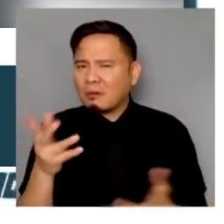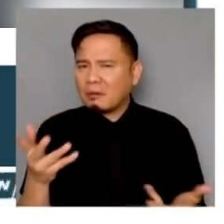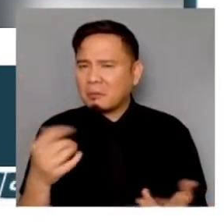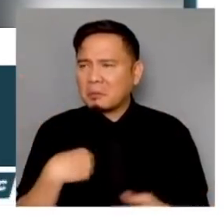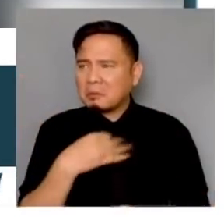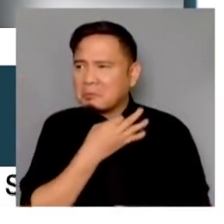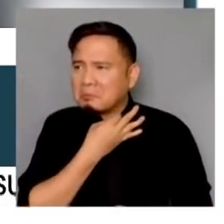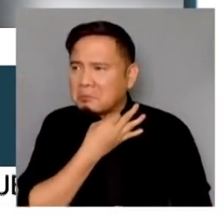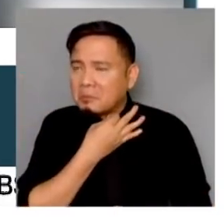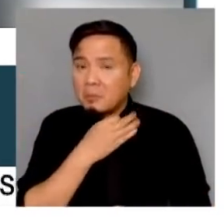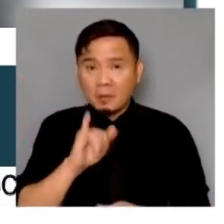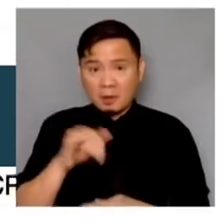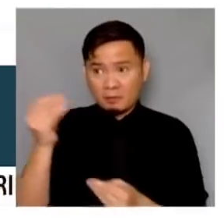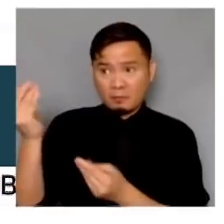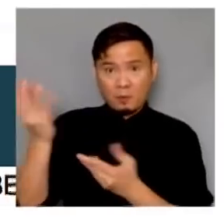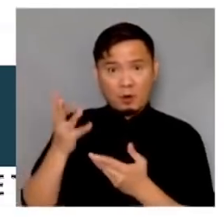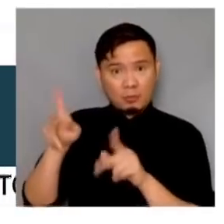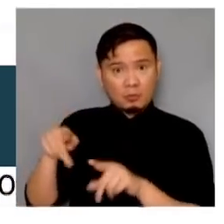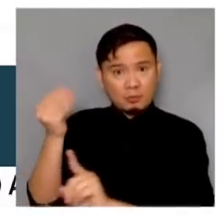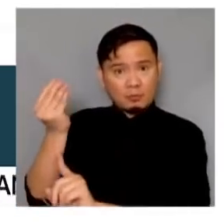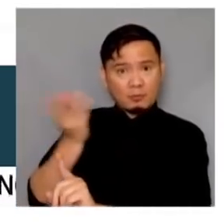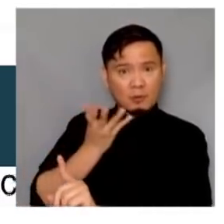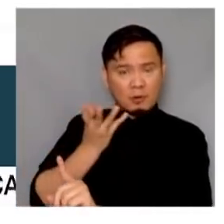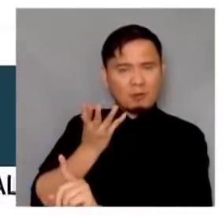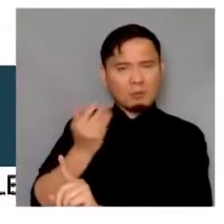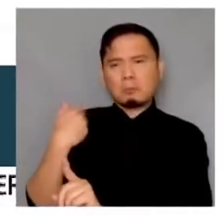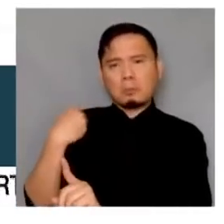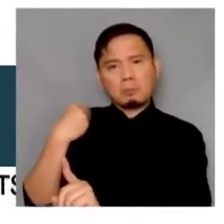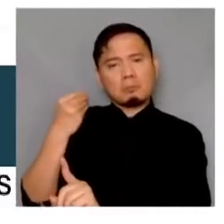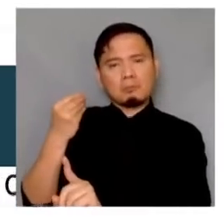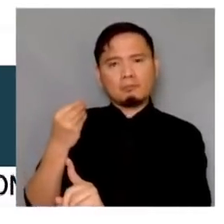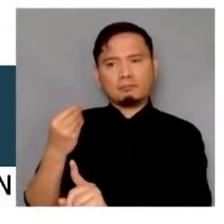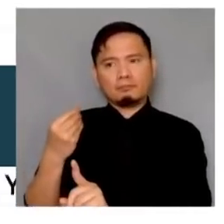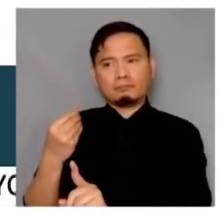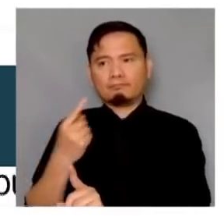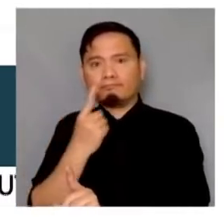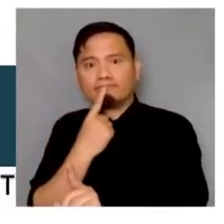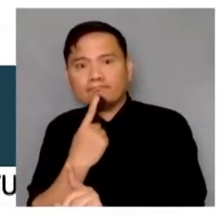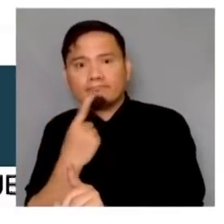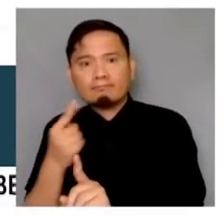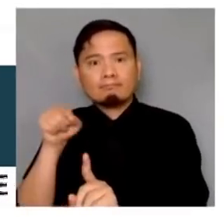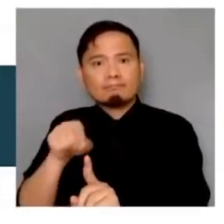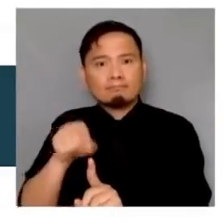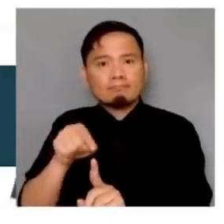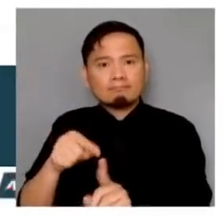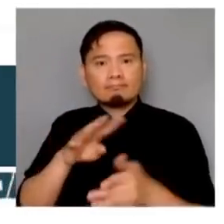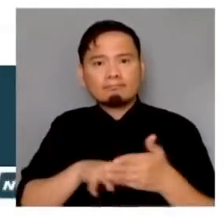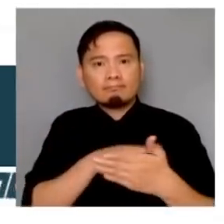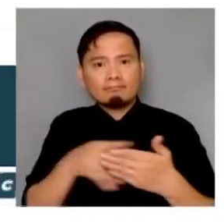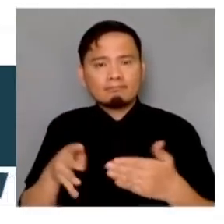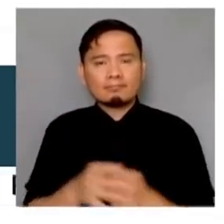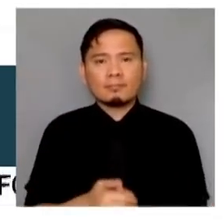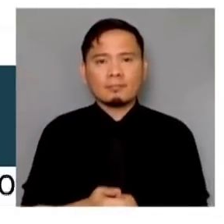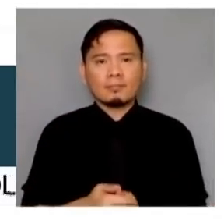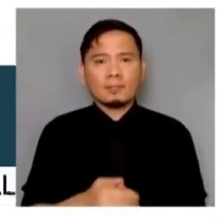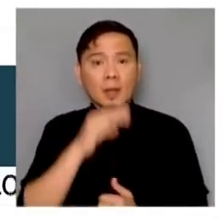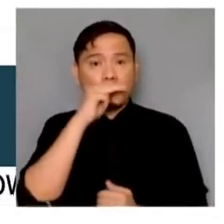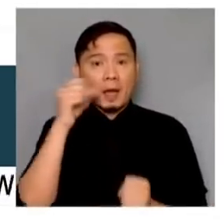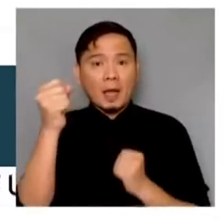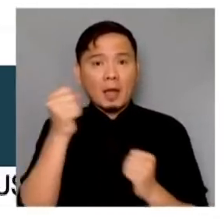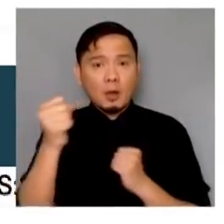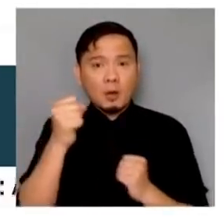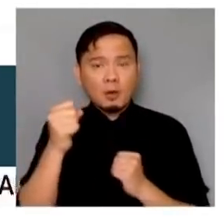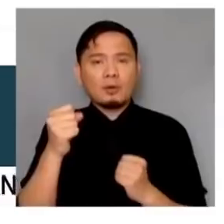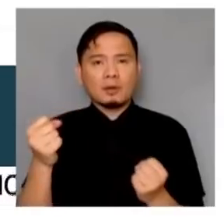informed me could not even tell me what would be the agenda. And then Senator Manny Pacquiao Saturday night flew to